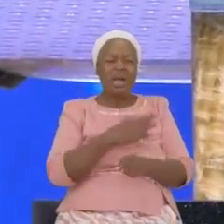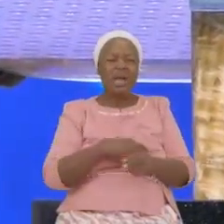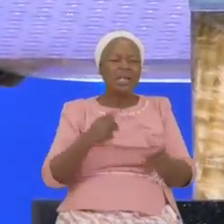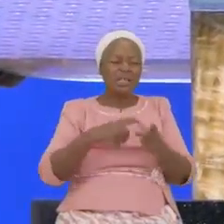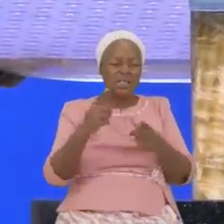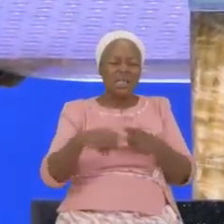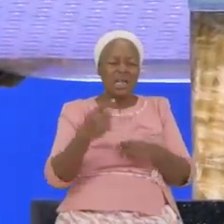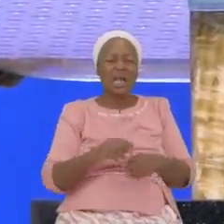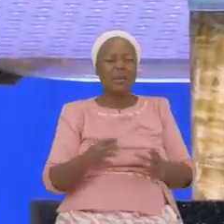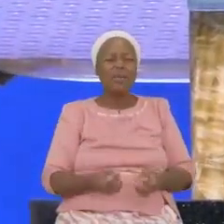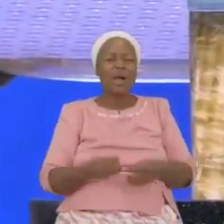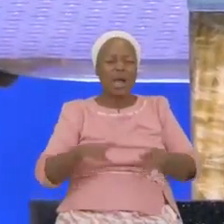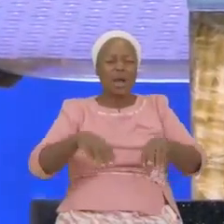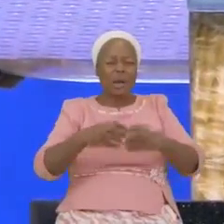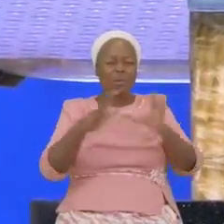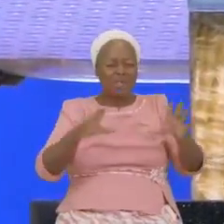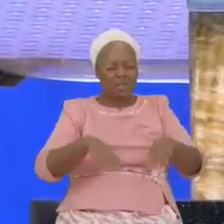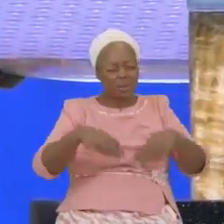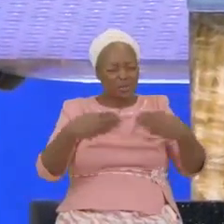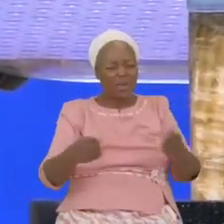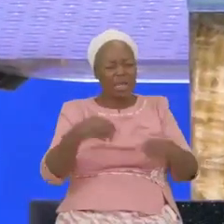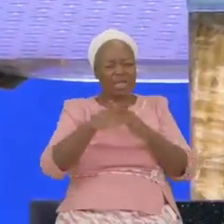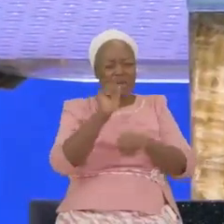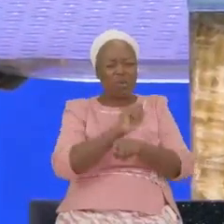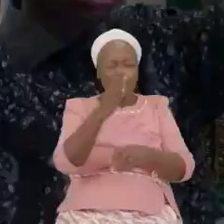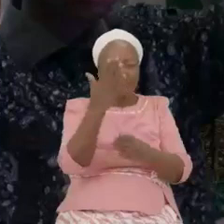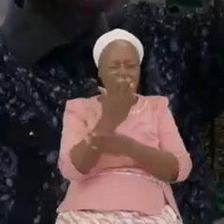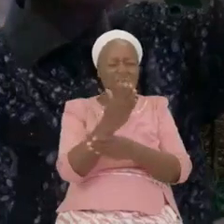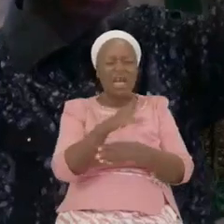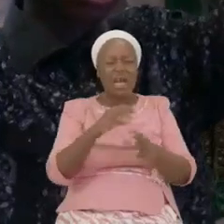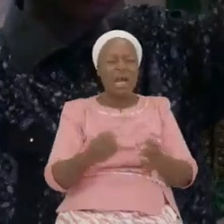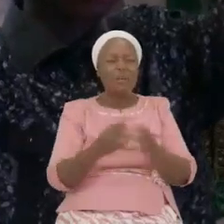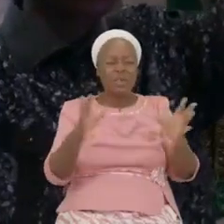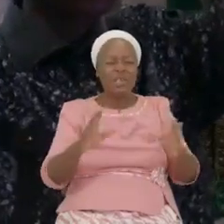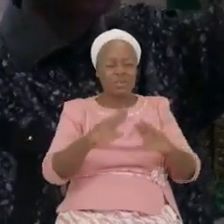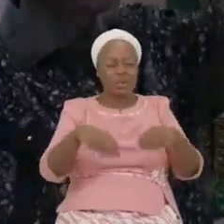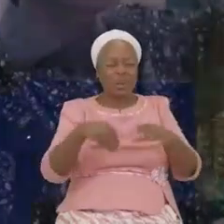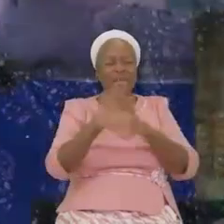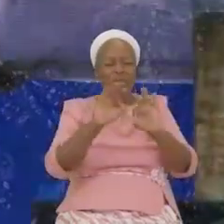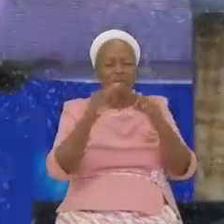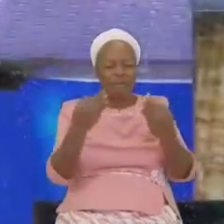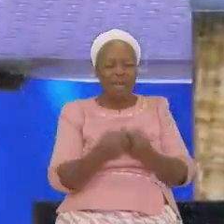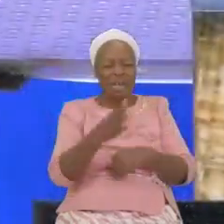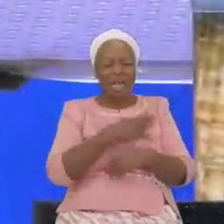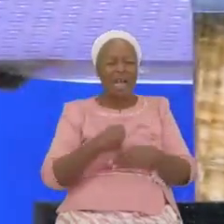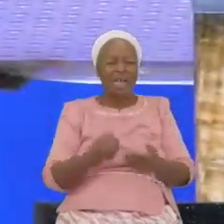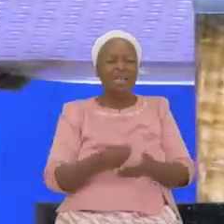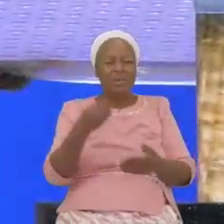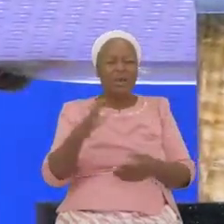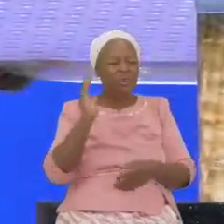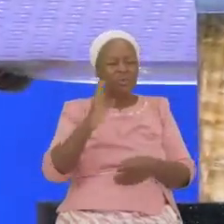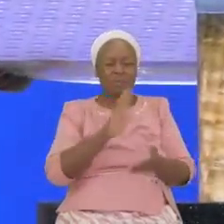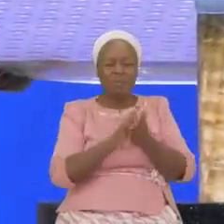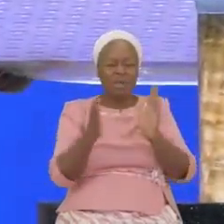the work of your hand, abundant supply in your family, and the barren will become